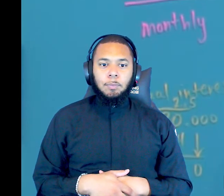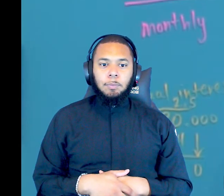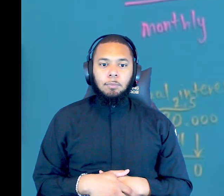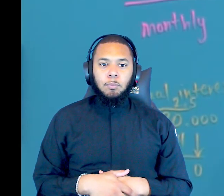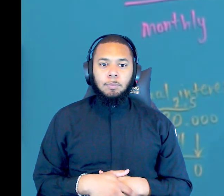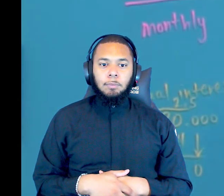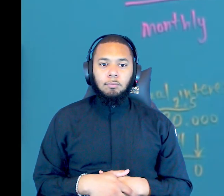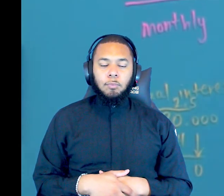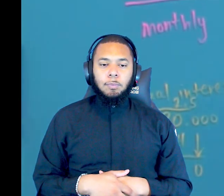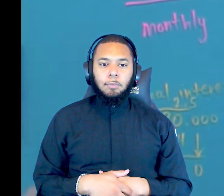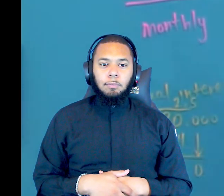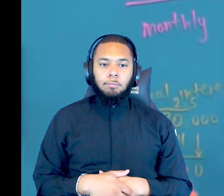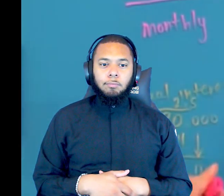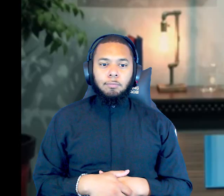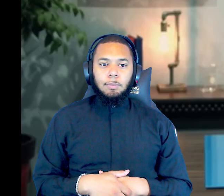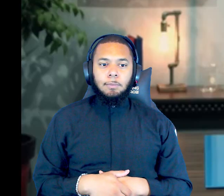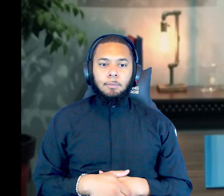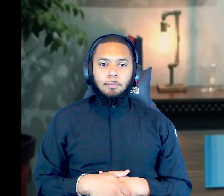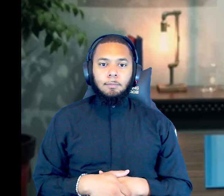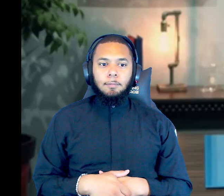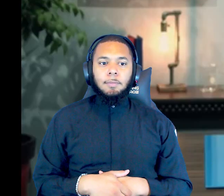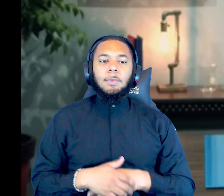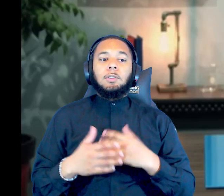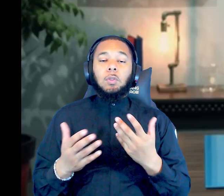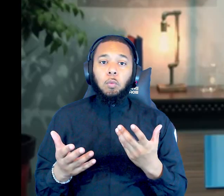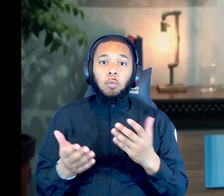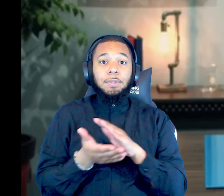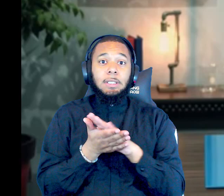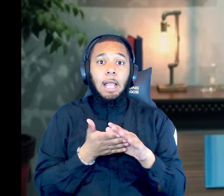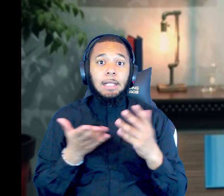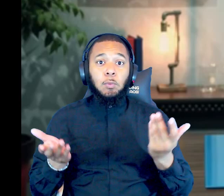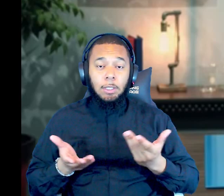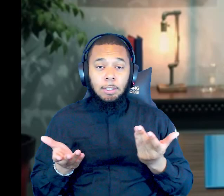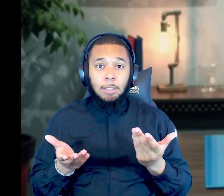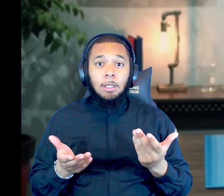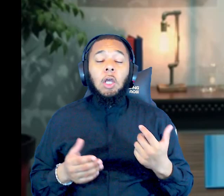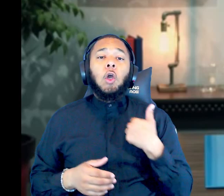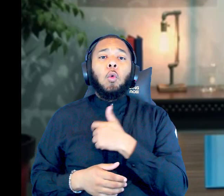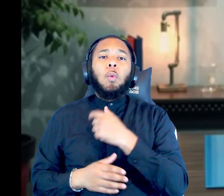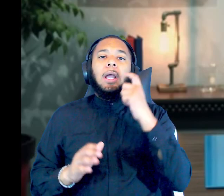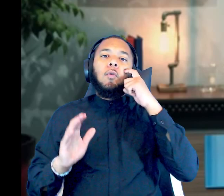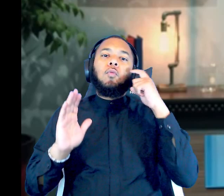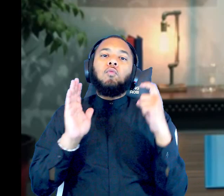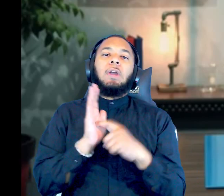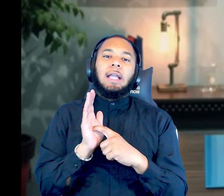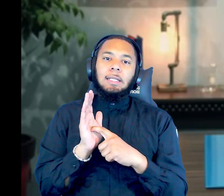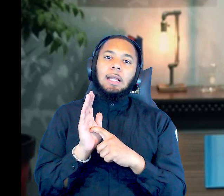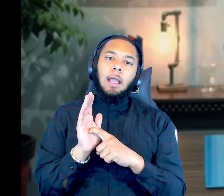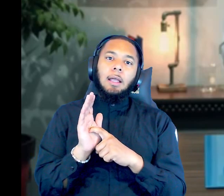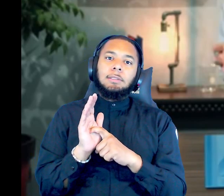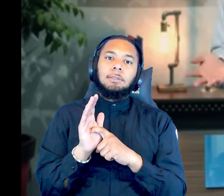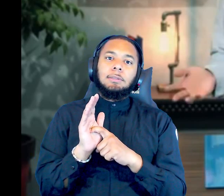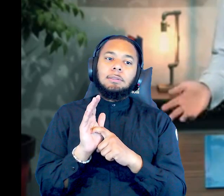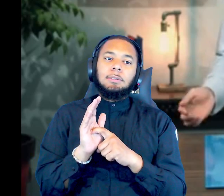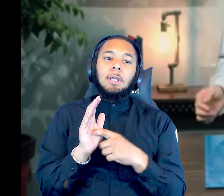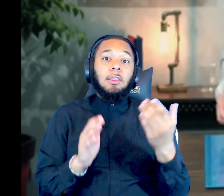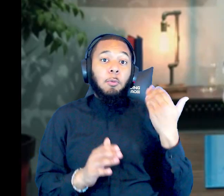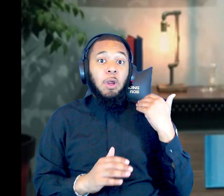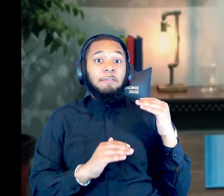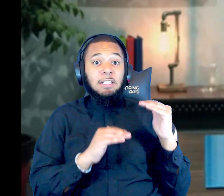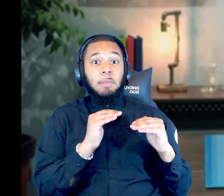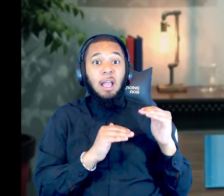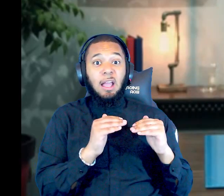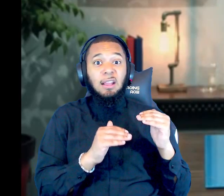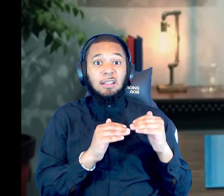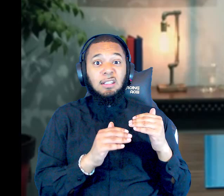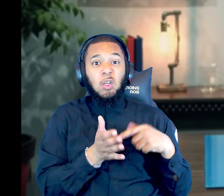Okay, super. So what's really nice is that we recognized that we had a previous balance, which we didn't want, because